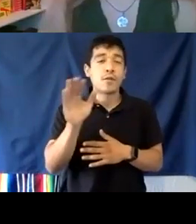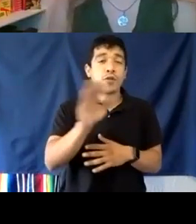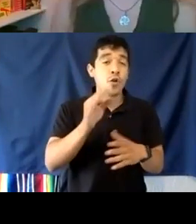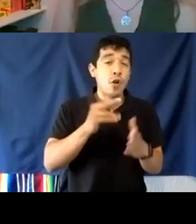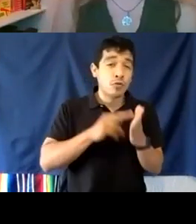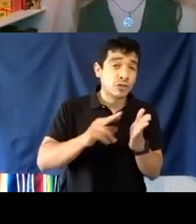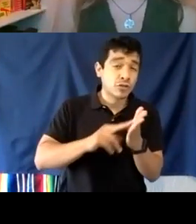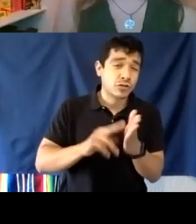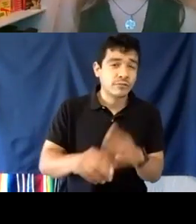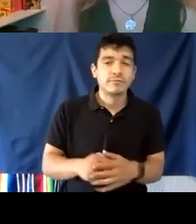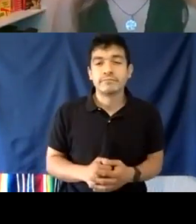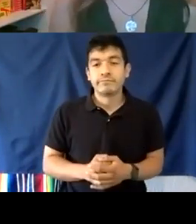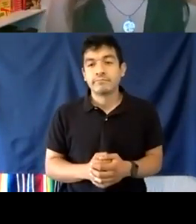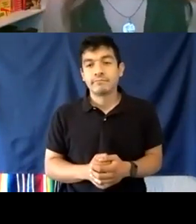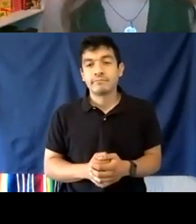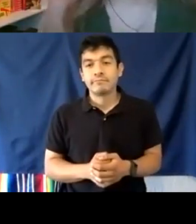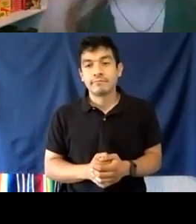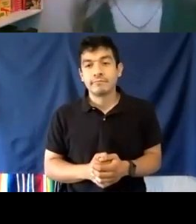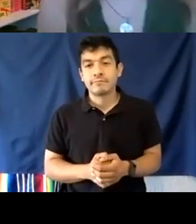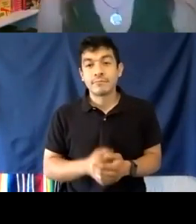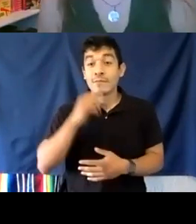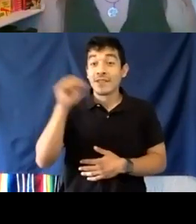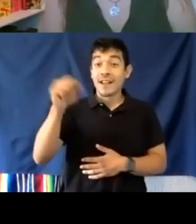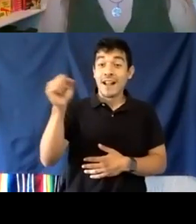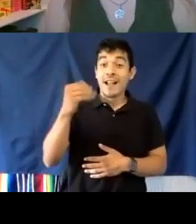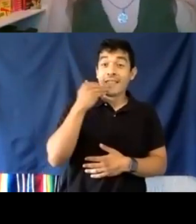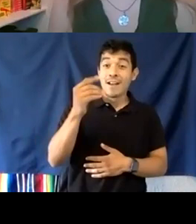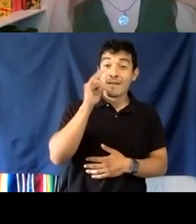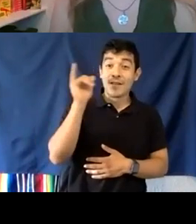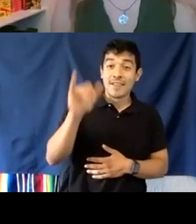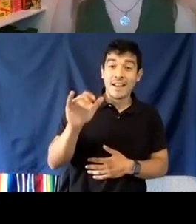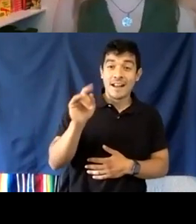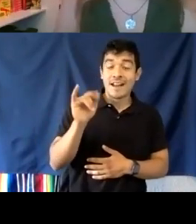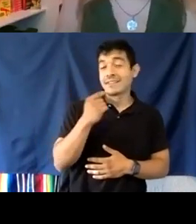Yeah, thank you for that. And